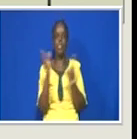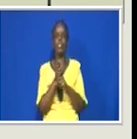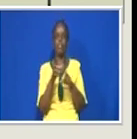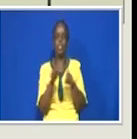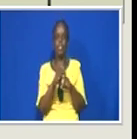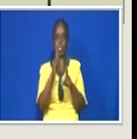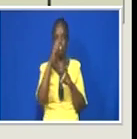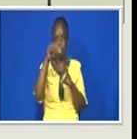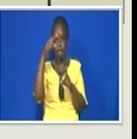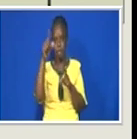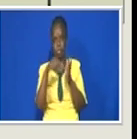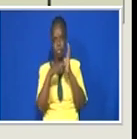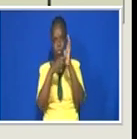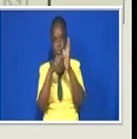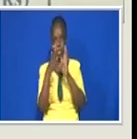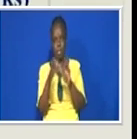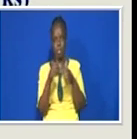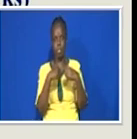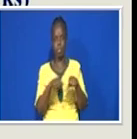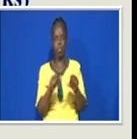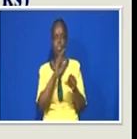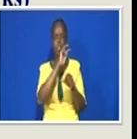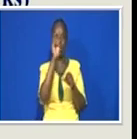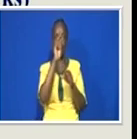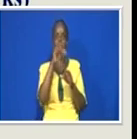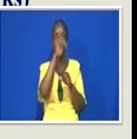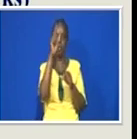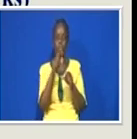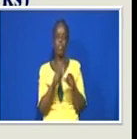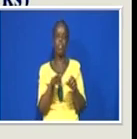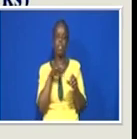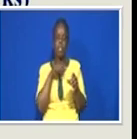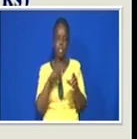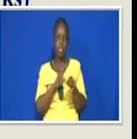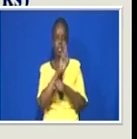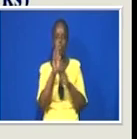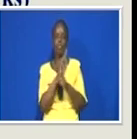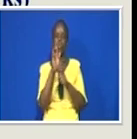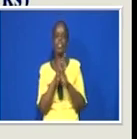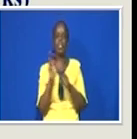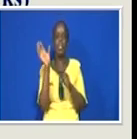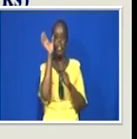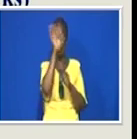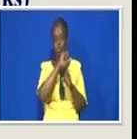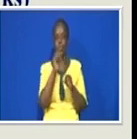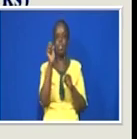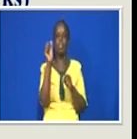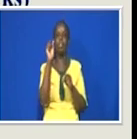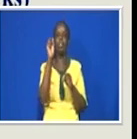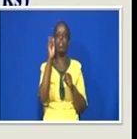interval. Let us proceed and look at the question now. Ask, using an assumed mean of